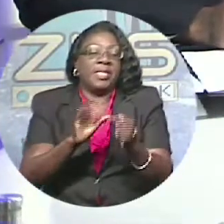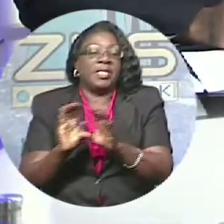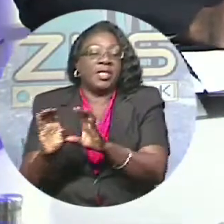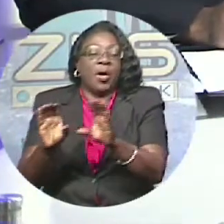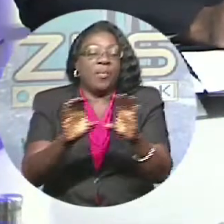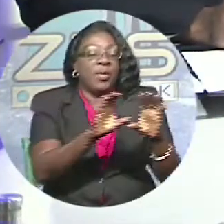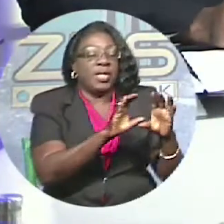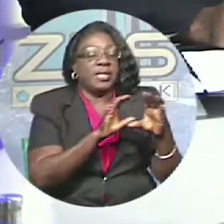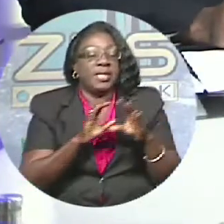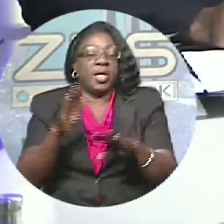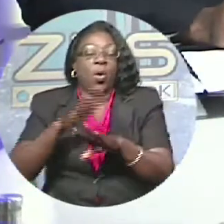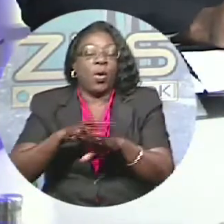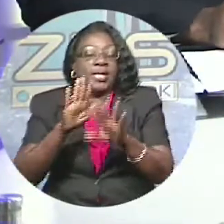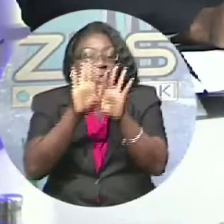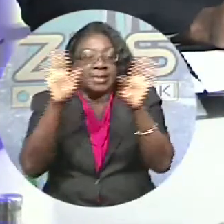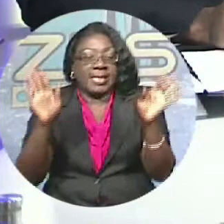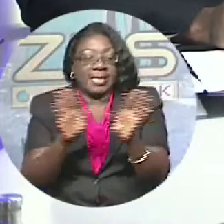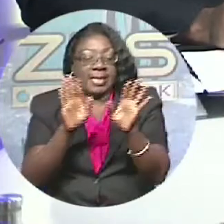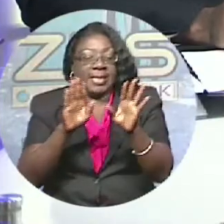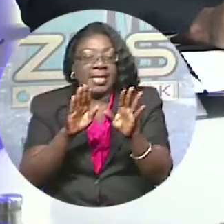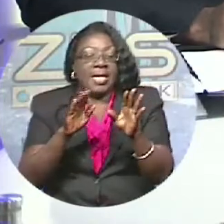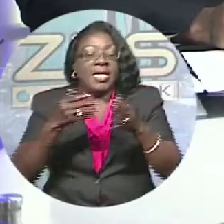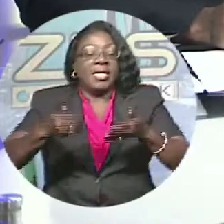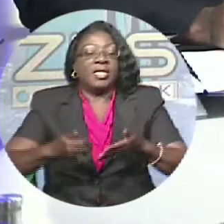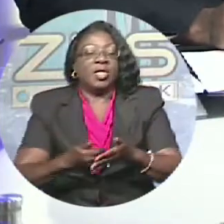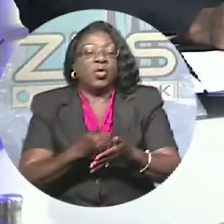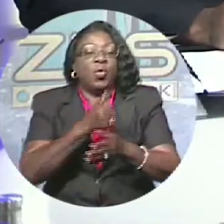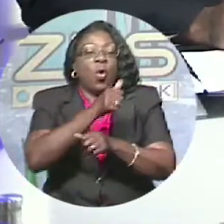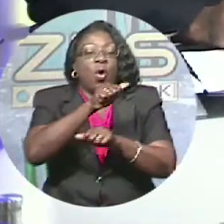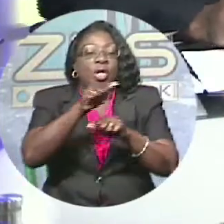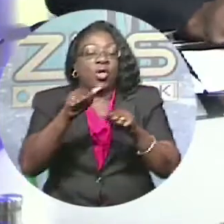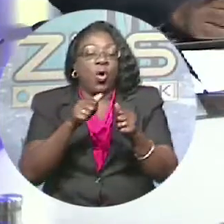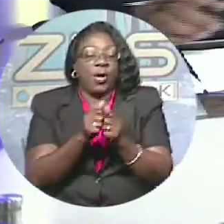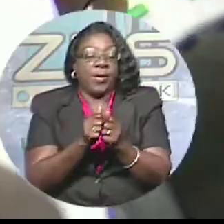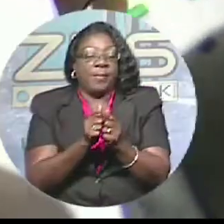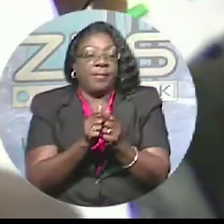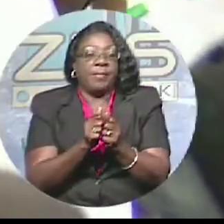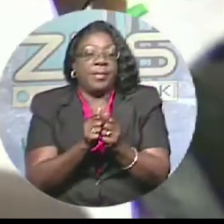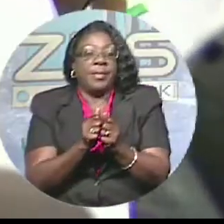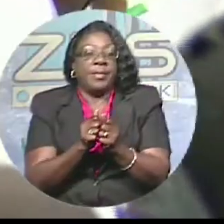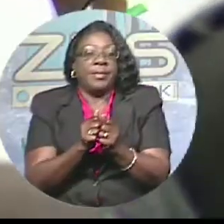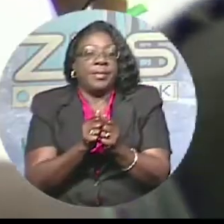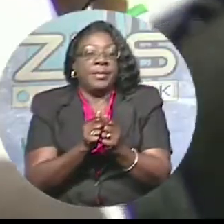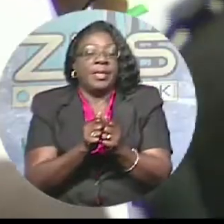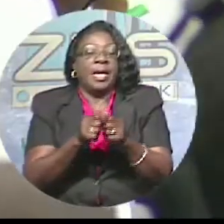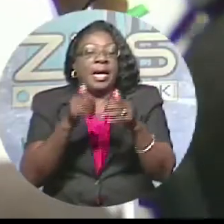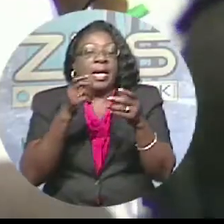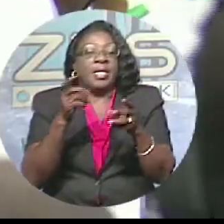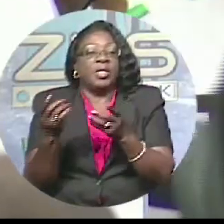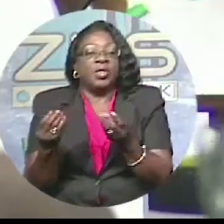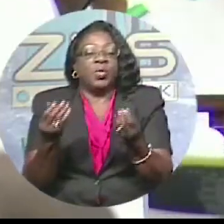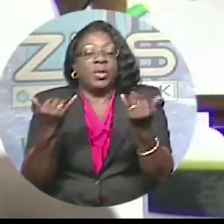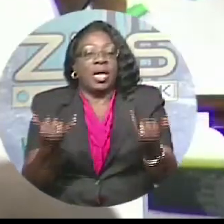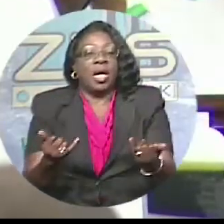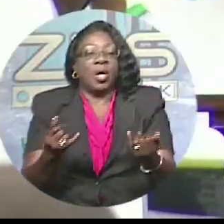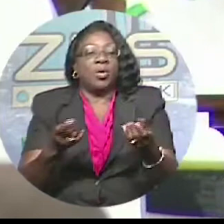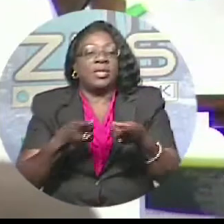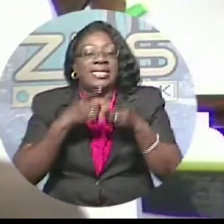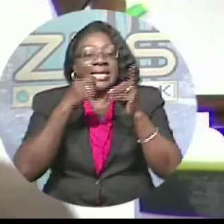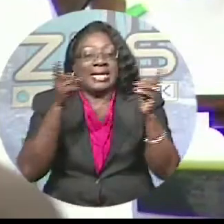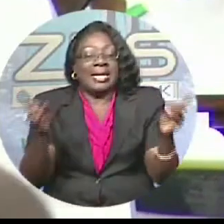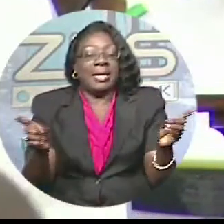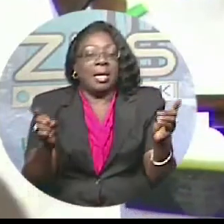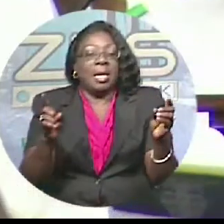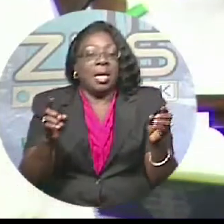a prominent clergyman. That's right. Jiminy DeSwain has the story. I do now declare the William